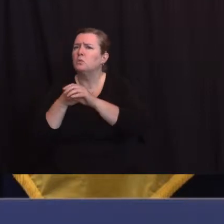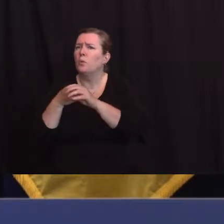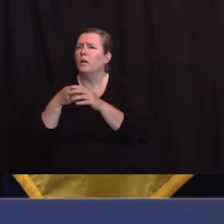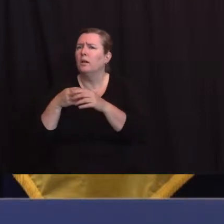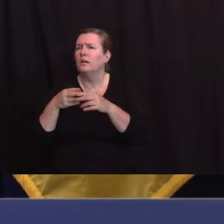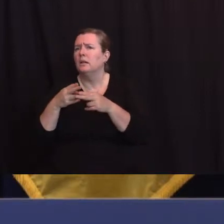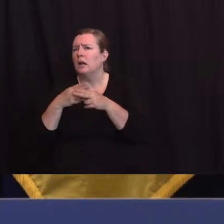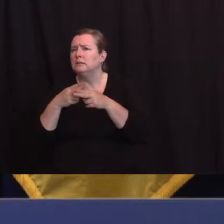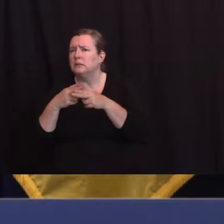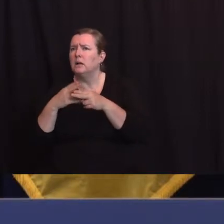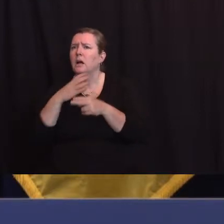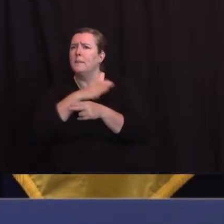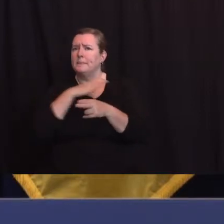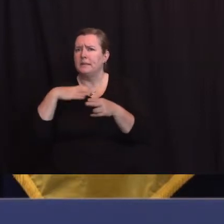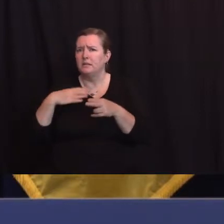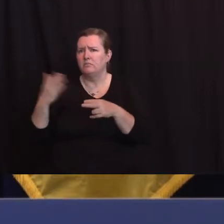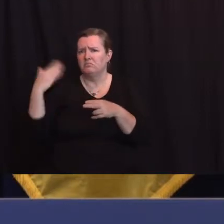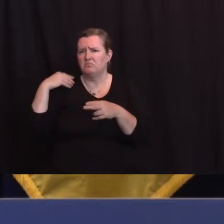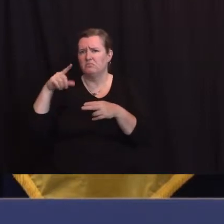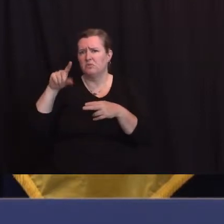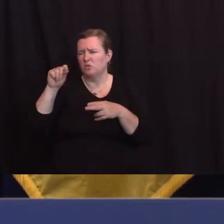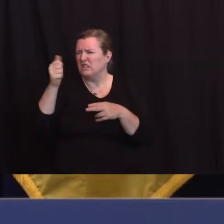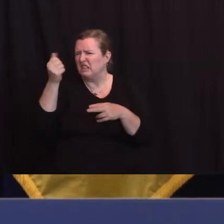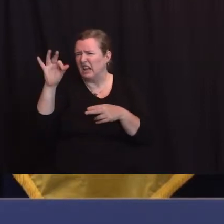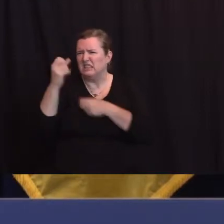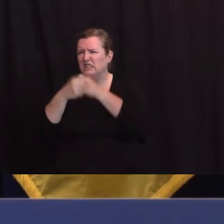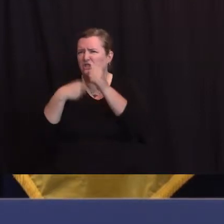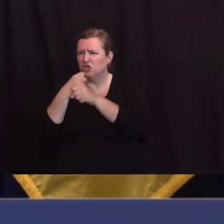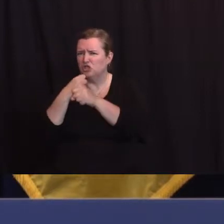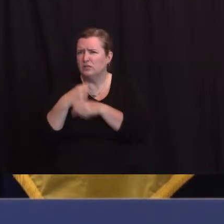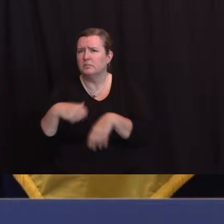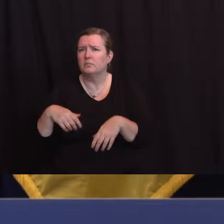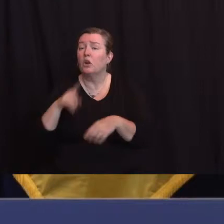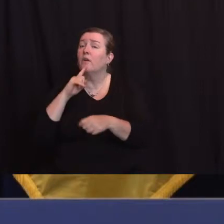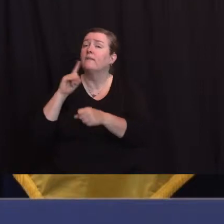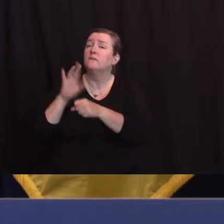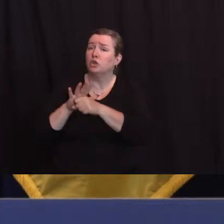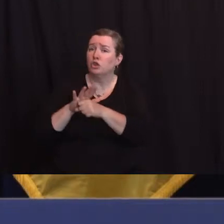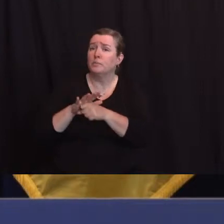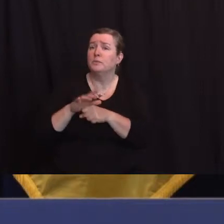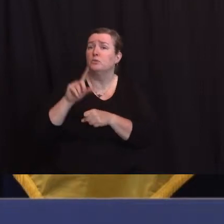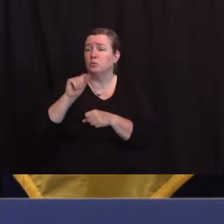of 2019, and then when you were confirmed in January of the following year, I